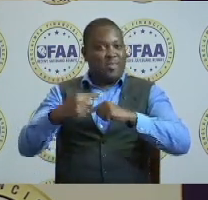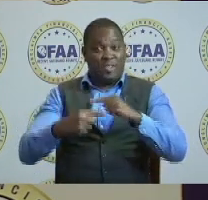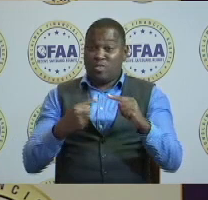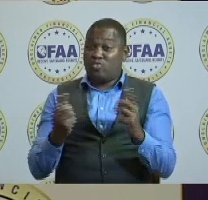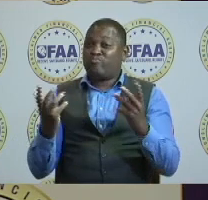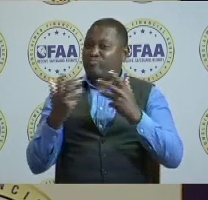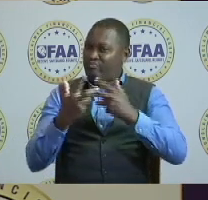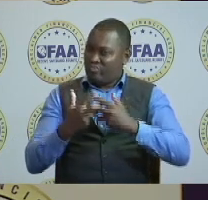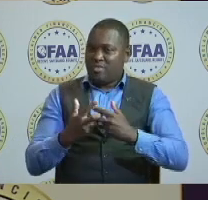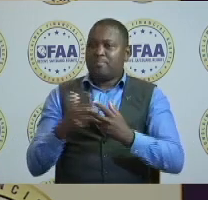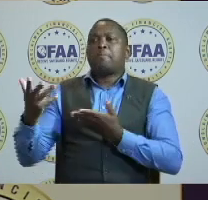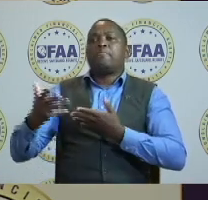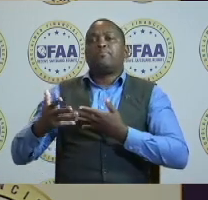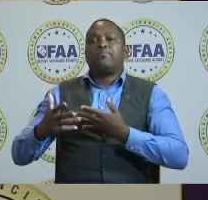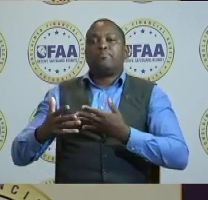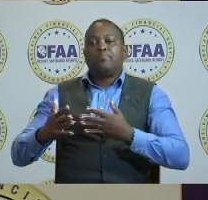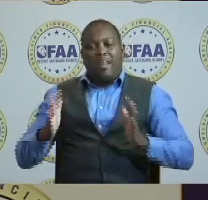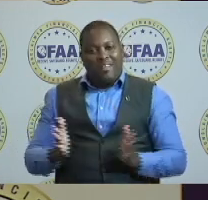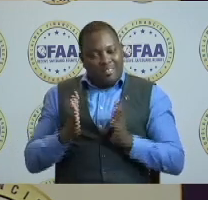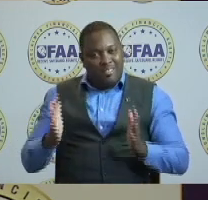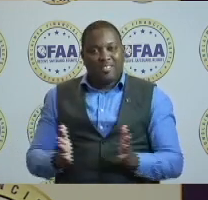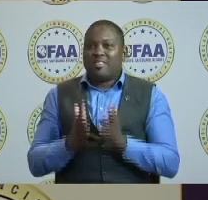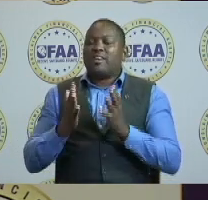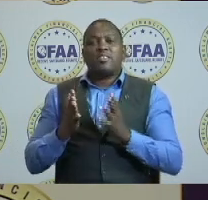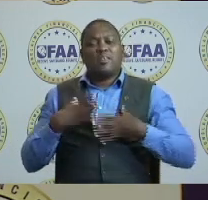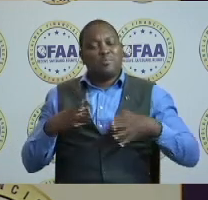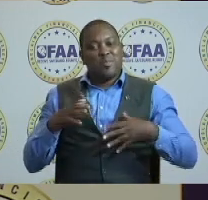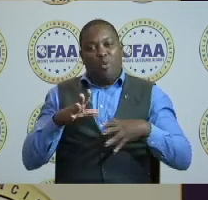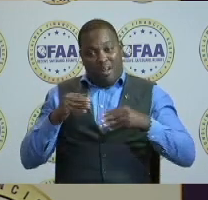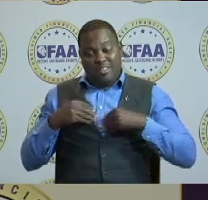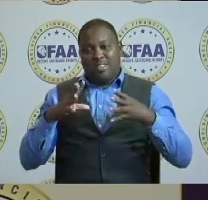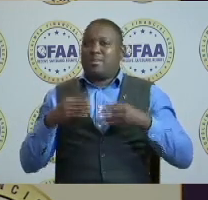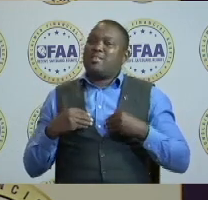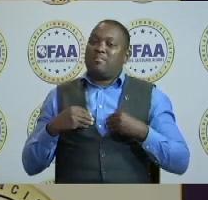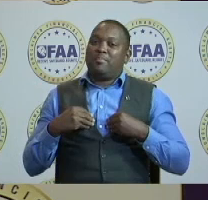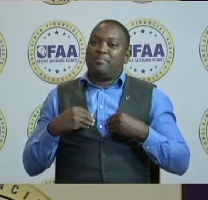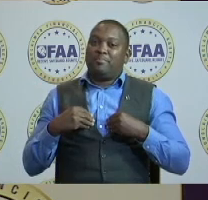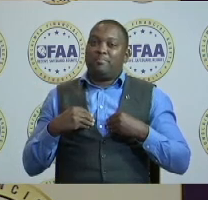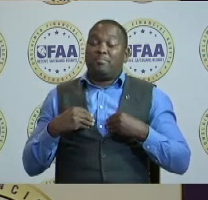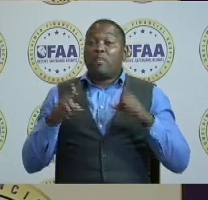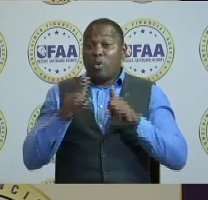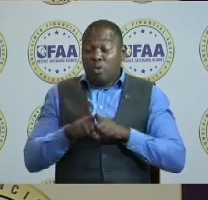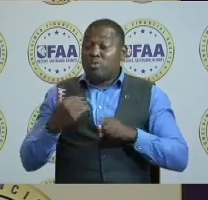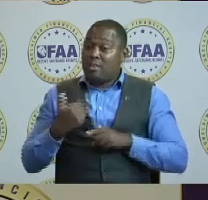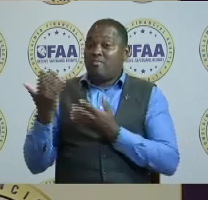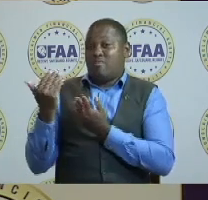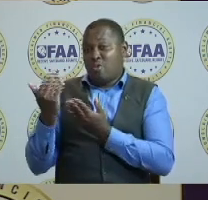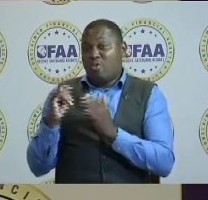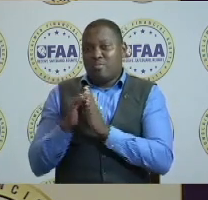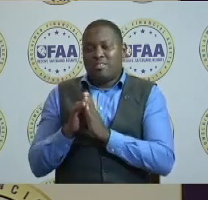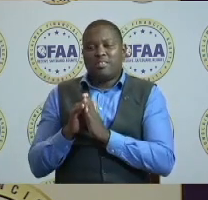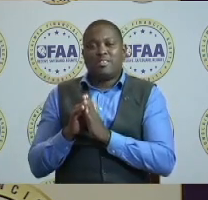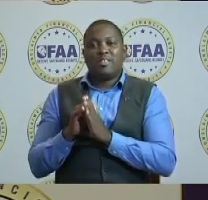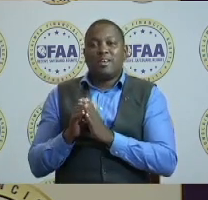to encourage voluntary compliance amongst holders, which is the ideal situation. Now, there is also the hope that in